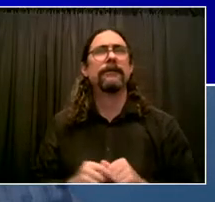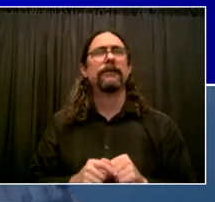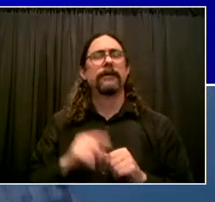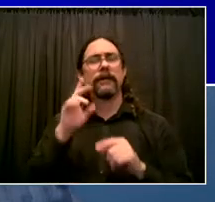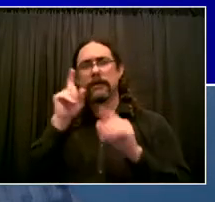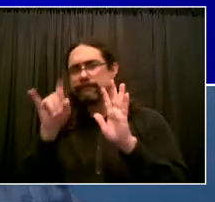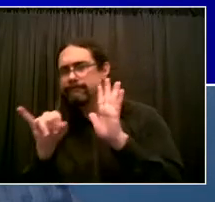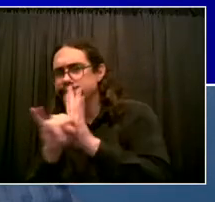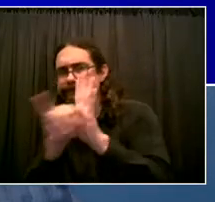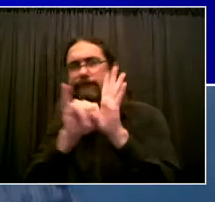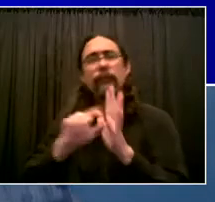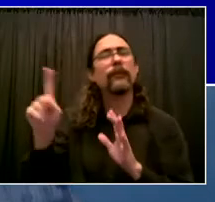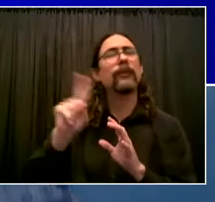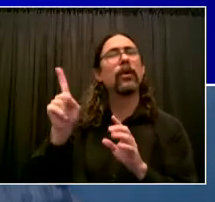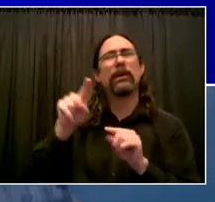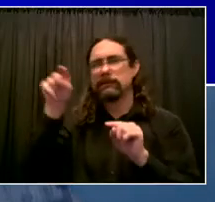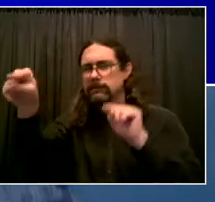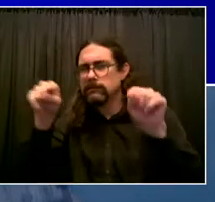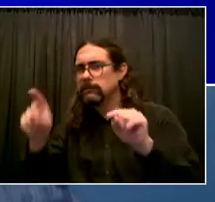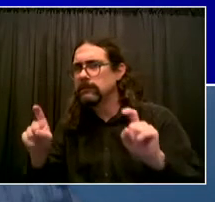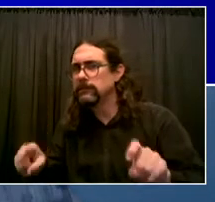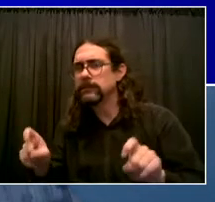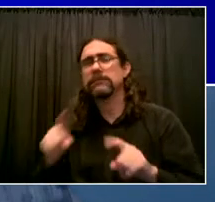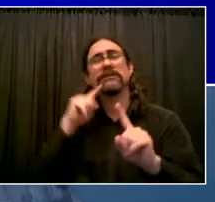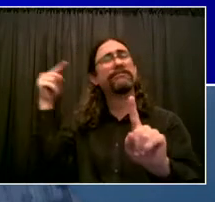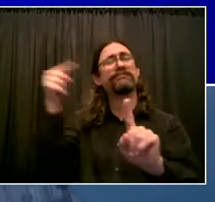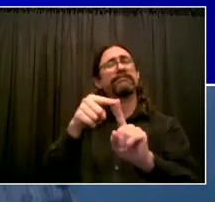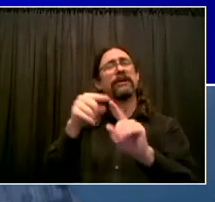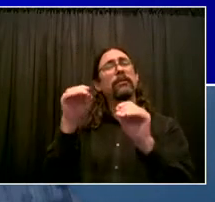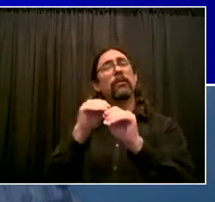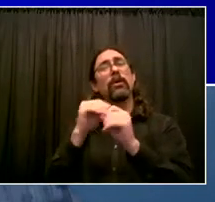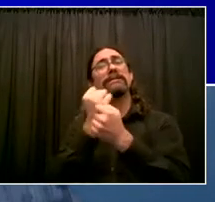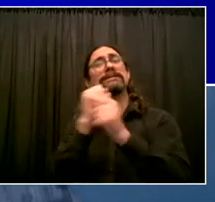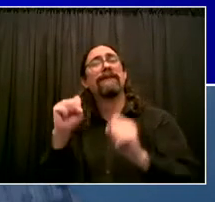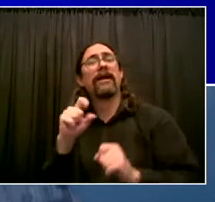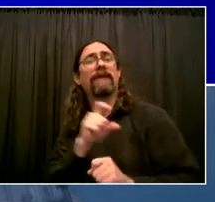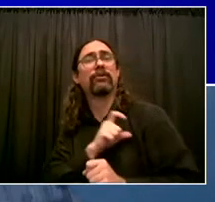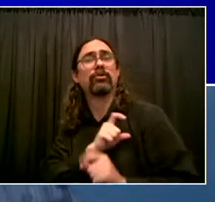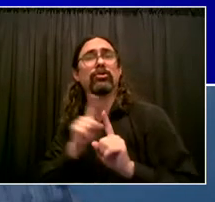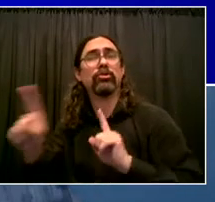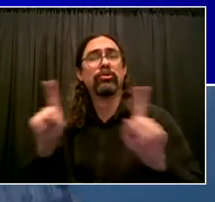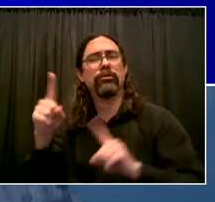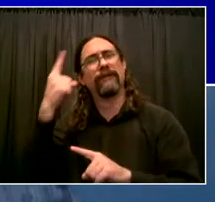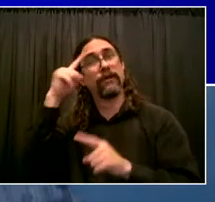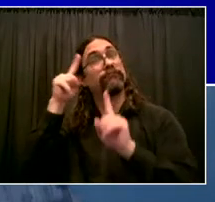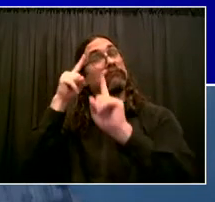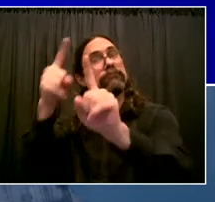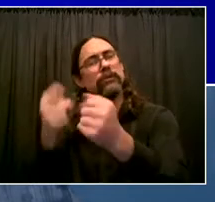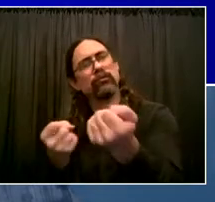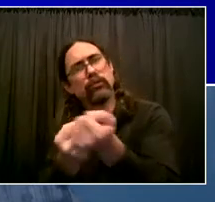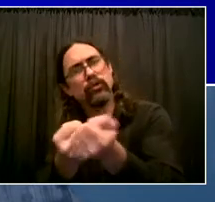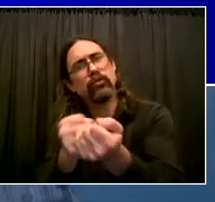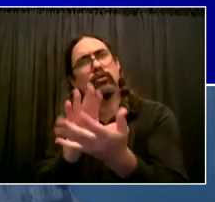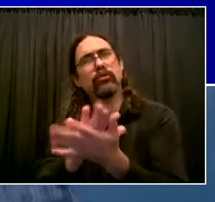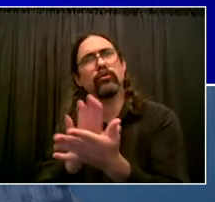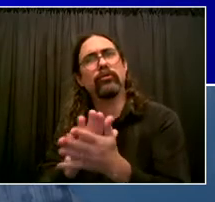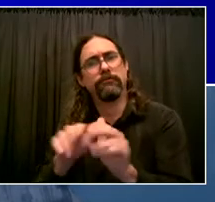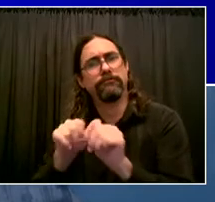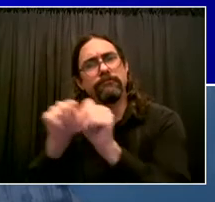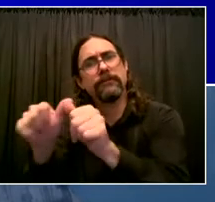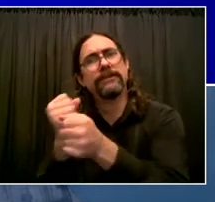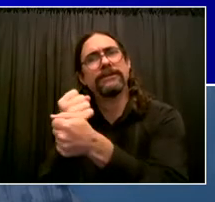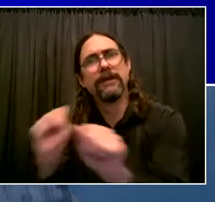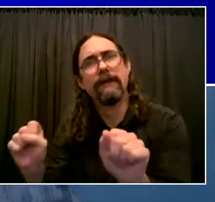public safety element of it, but we also know, when we think about health and safety together, our kids have been through a lot. They've been